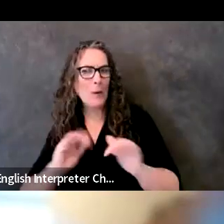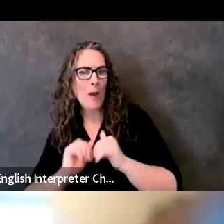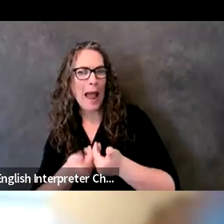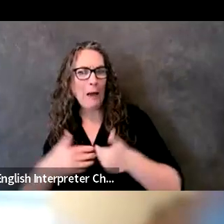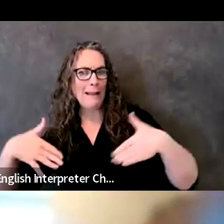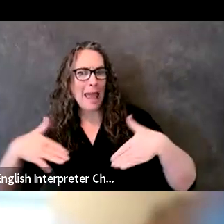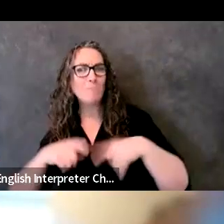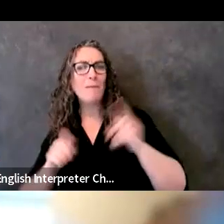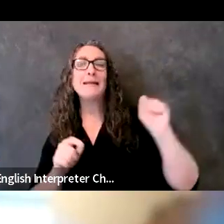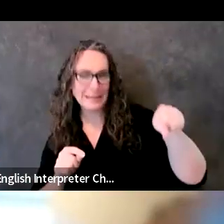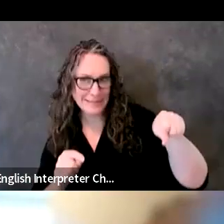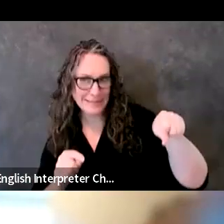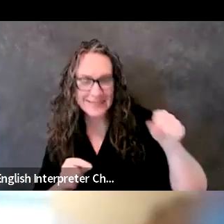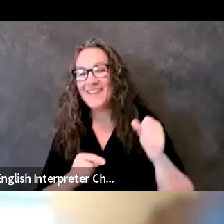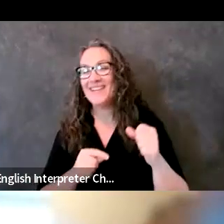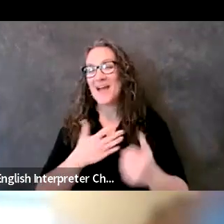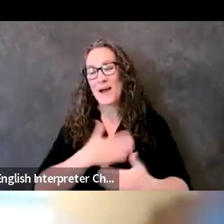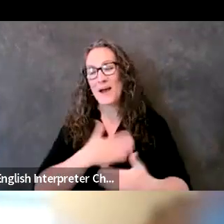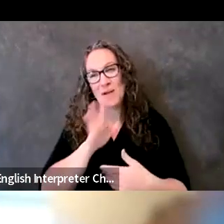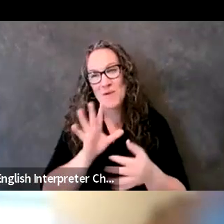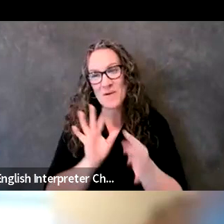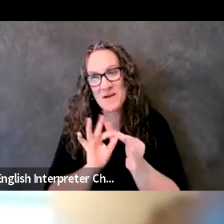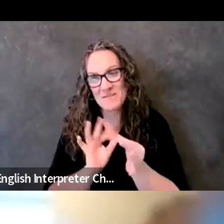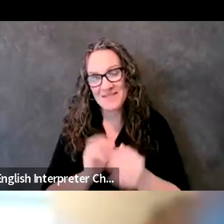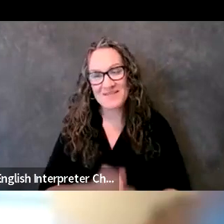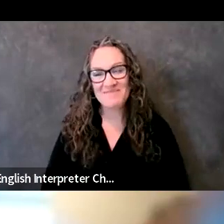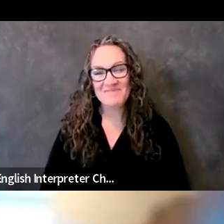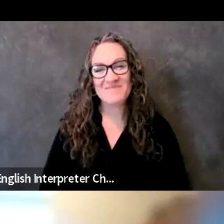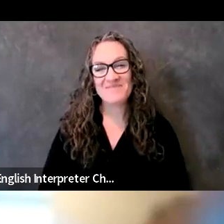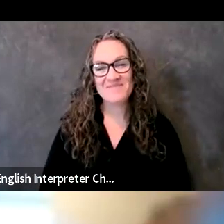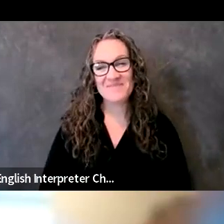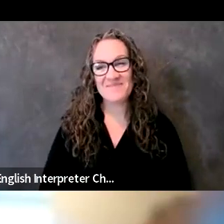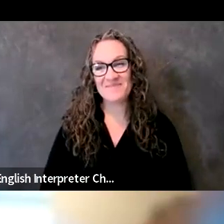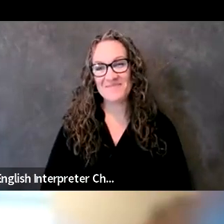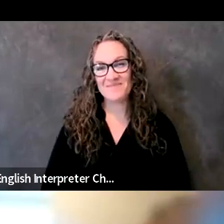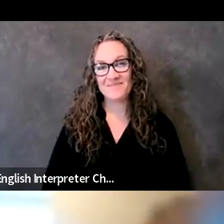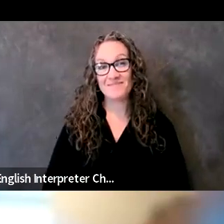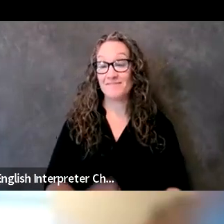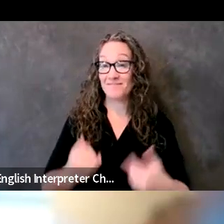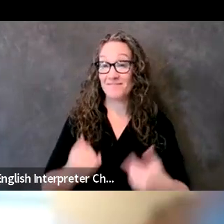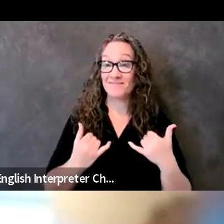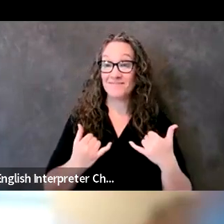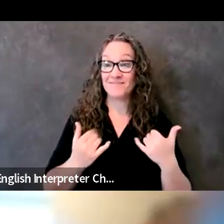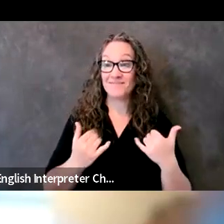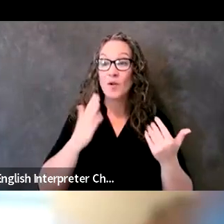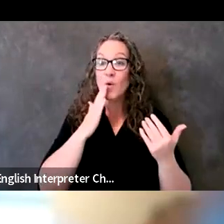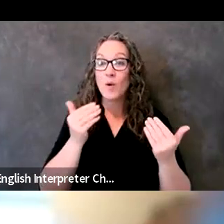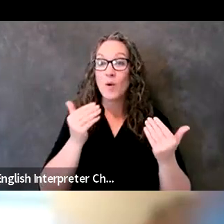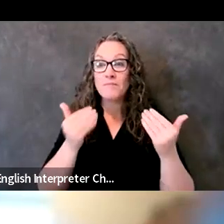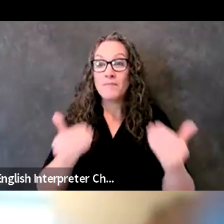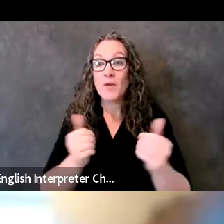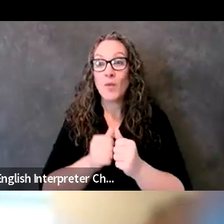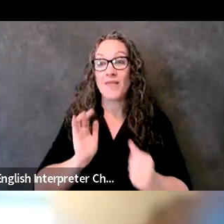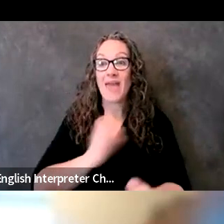there. So I appreciate you sharing that stuff, that information. All right. With that, I am going to move into our third